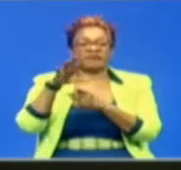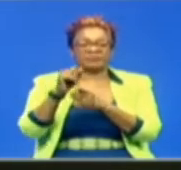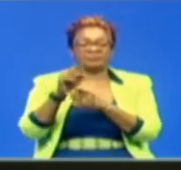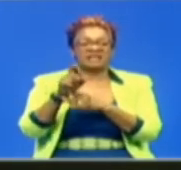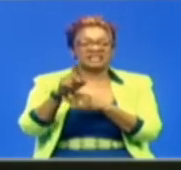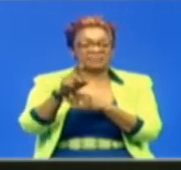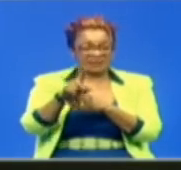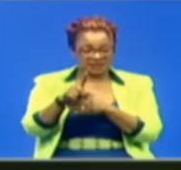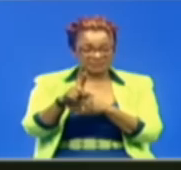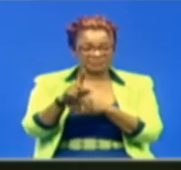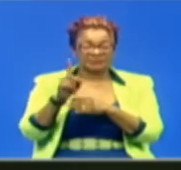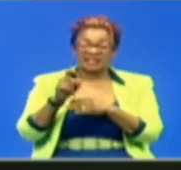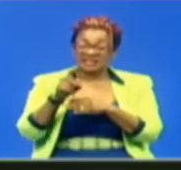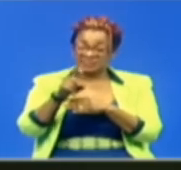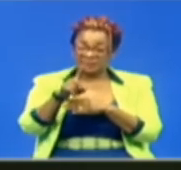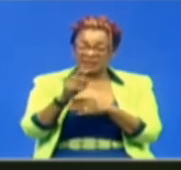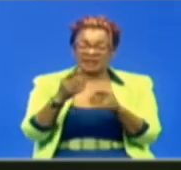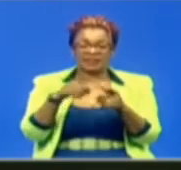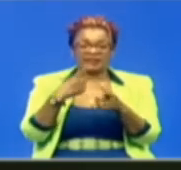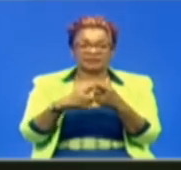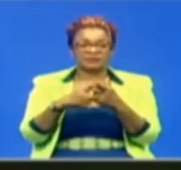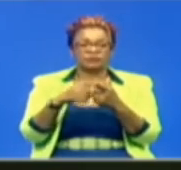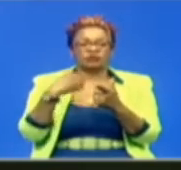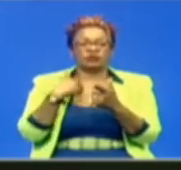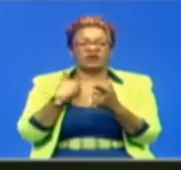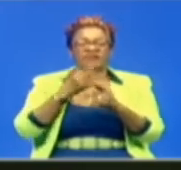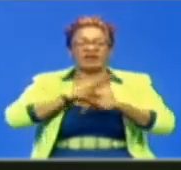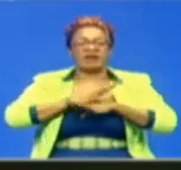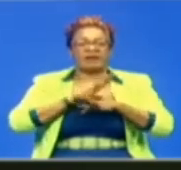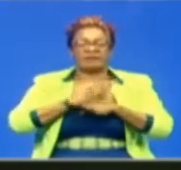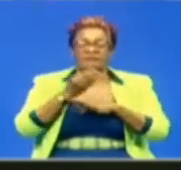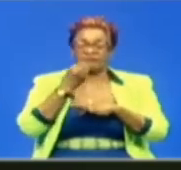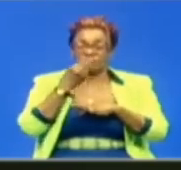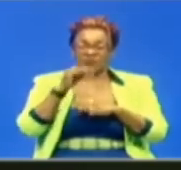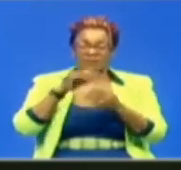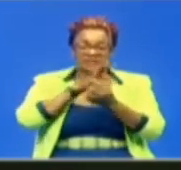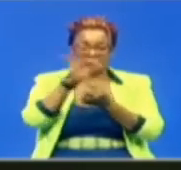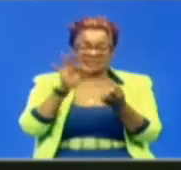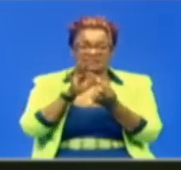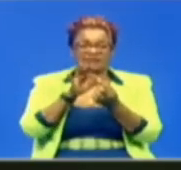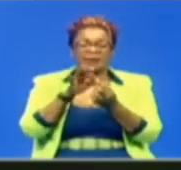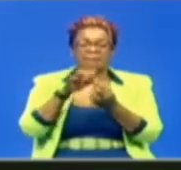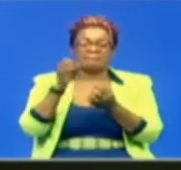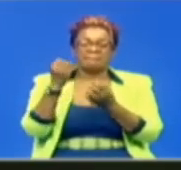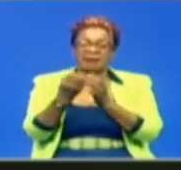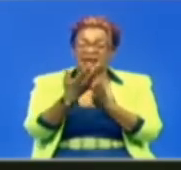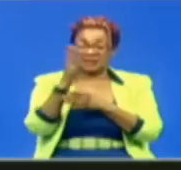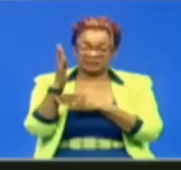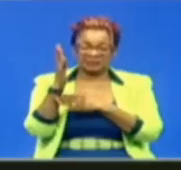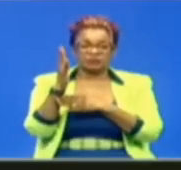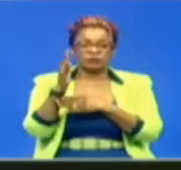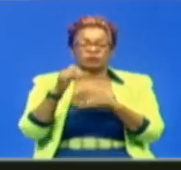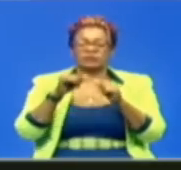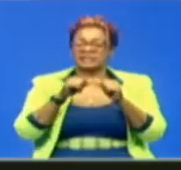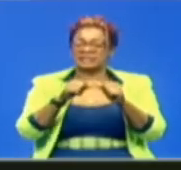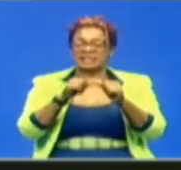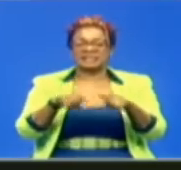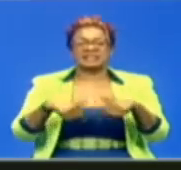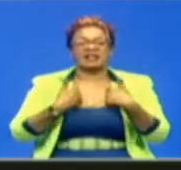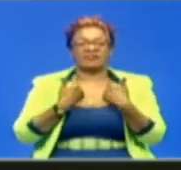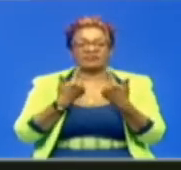A caterpillar's job is to consume enough food from a specific plant based on their species to sustain itself